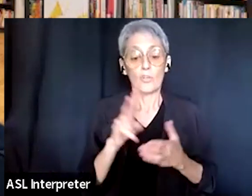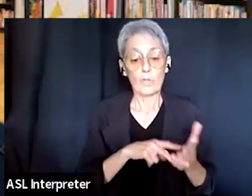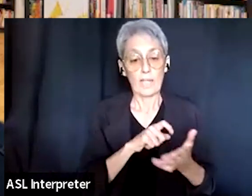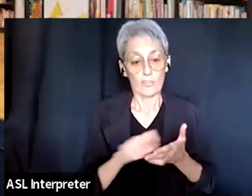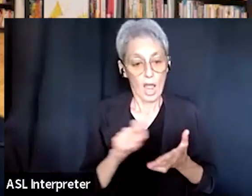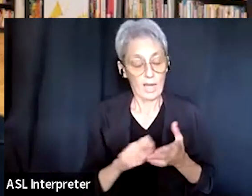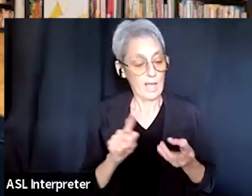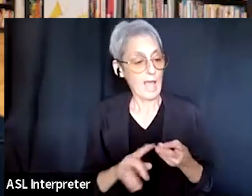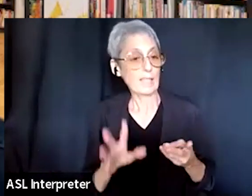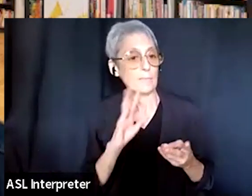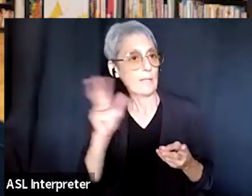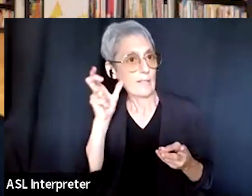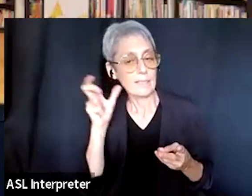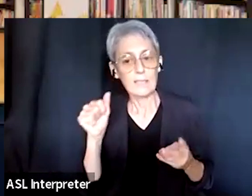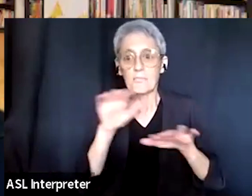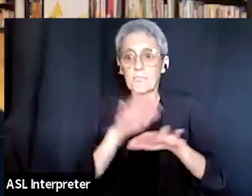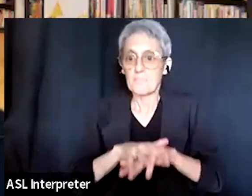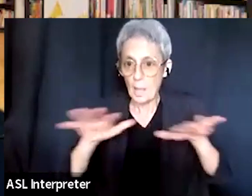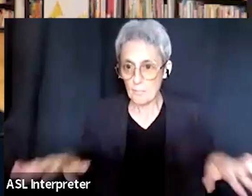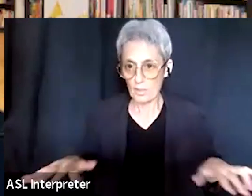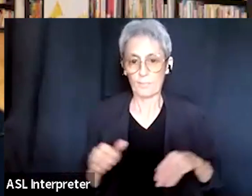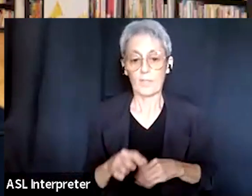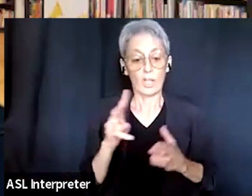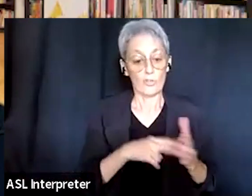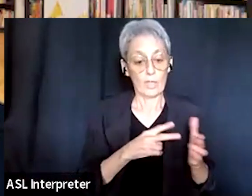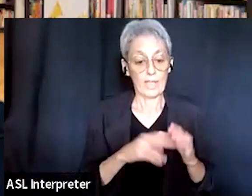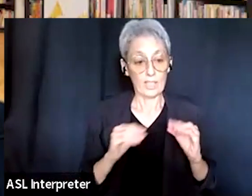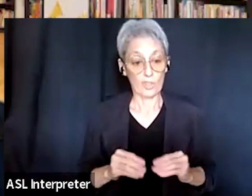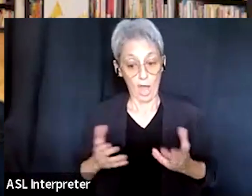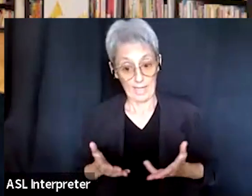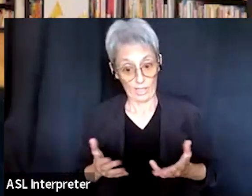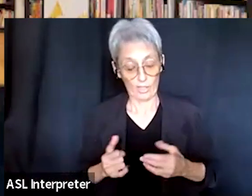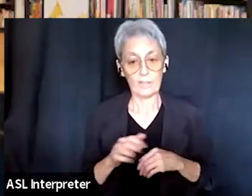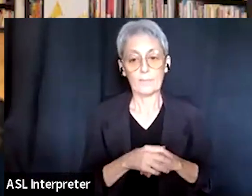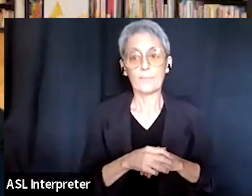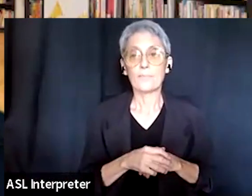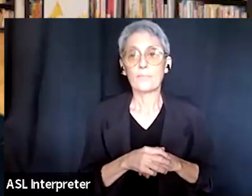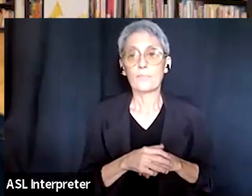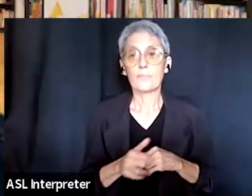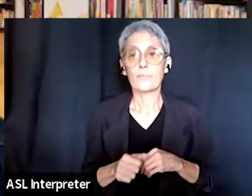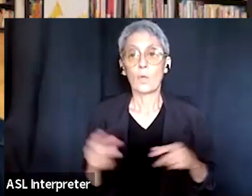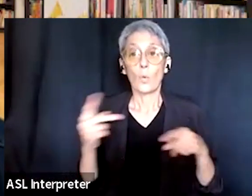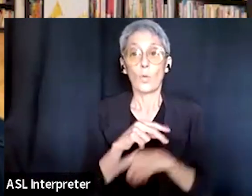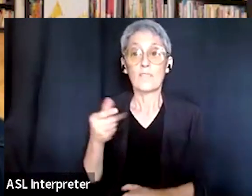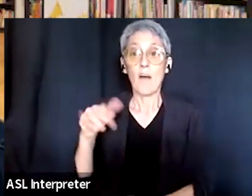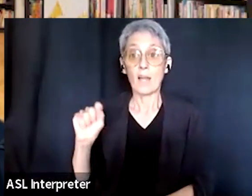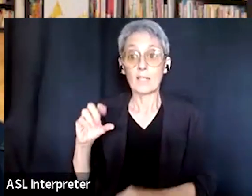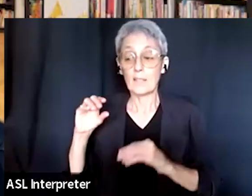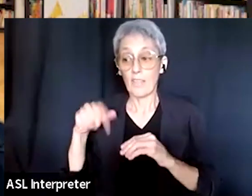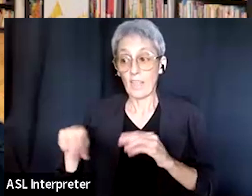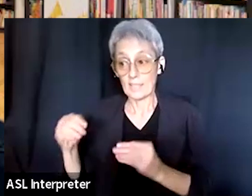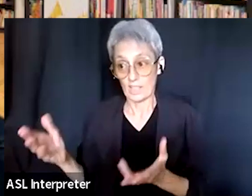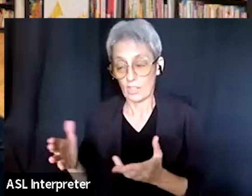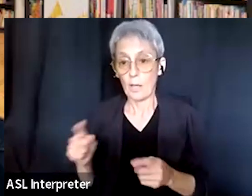have become very separate. And reading is taught over here. And even worse, phonics is taught over here, but reading for pleasure is taught